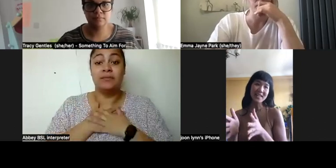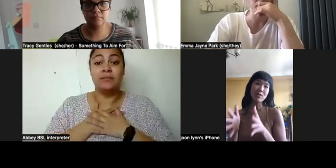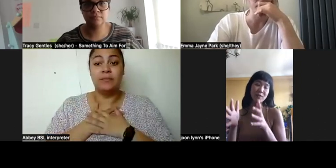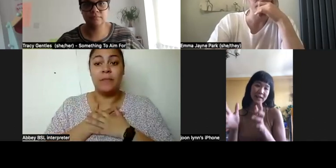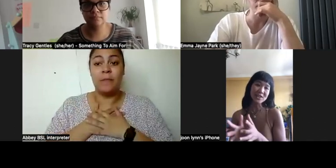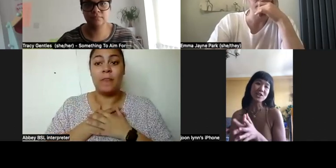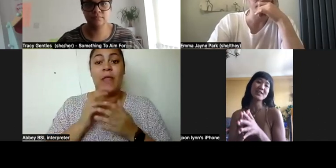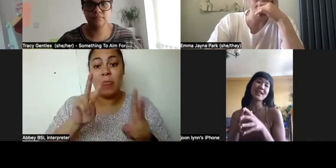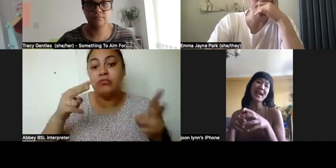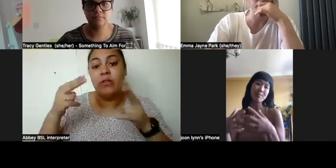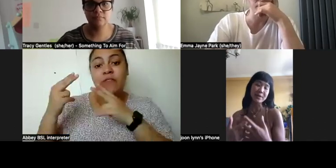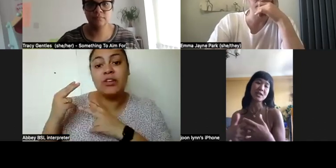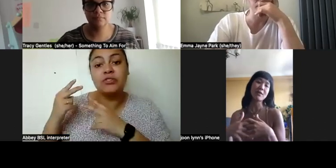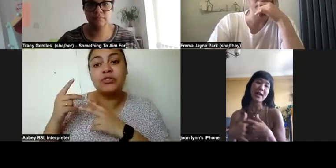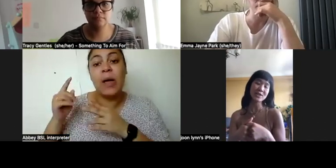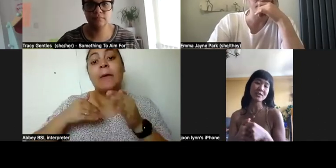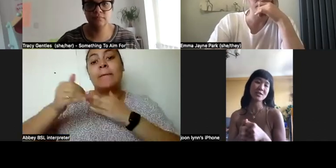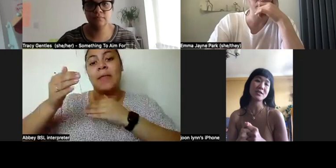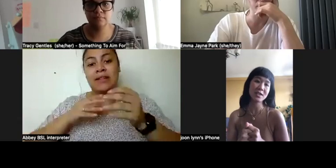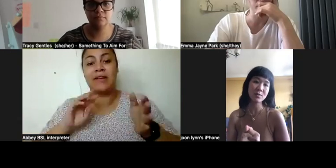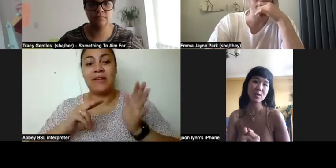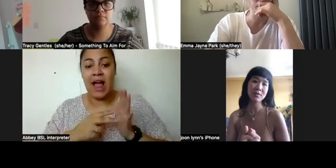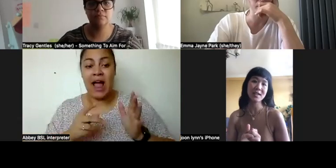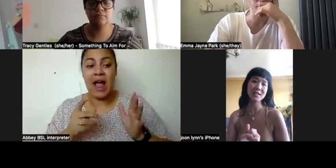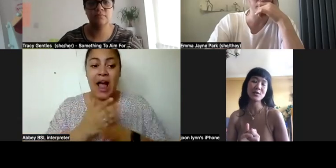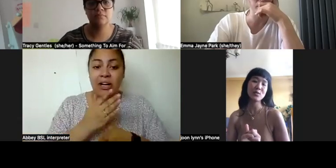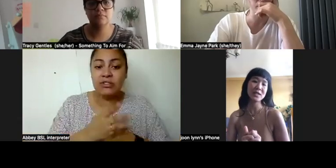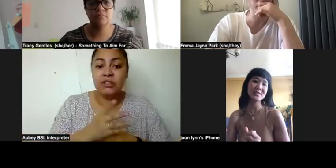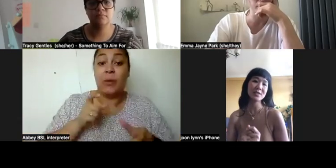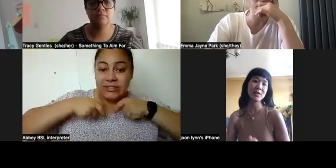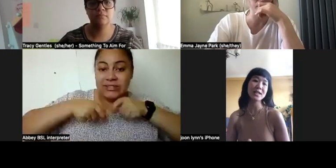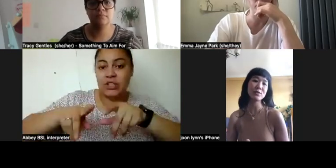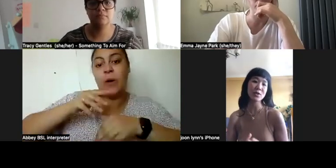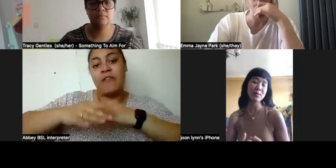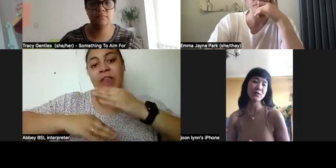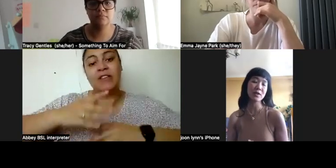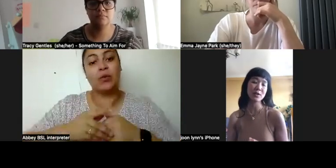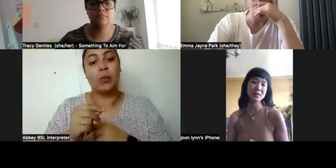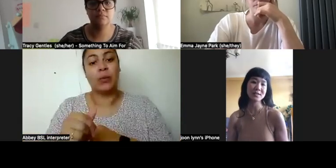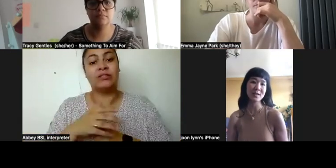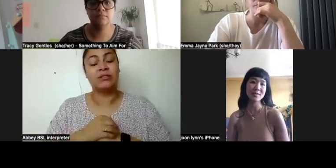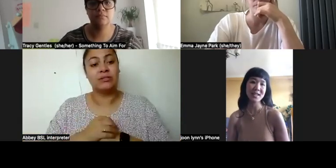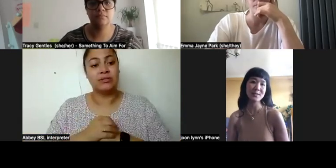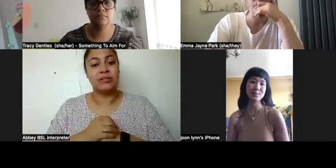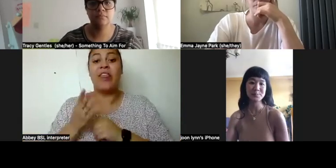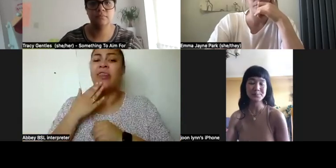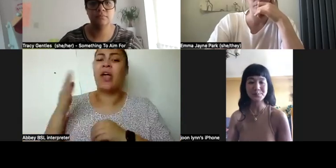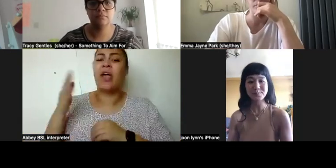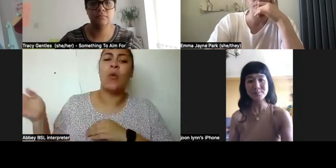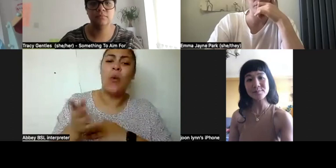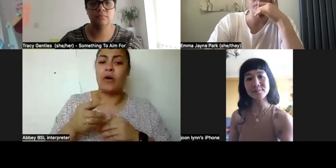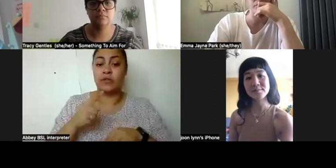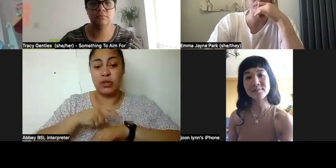that the reflection and the building of actions continue over the next few weeks. So thank you so much for everyone's time today.